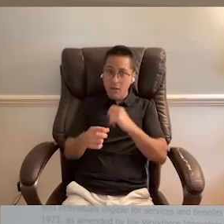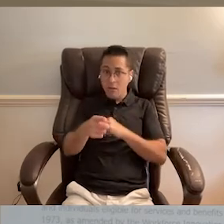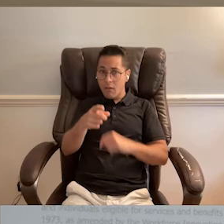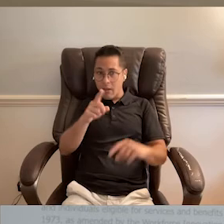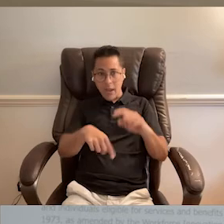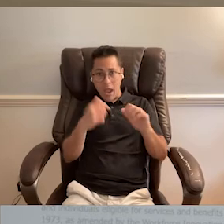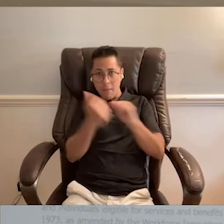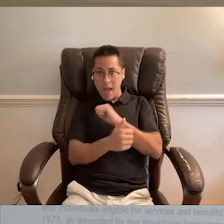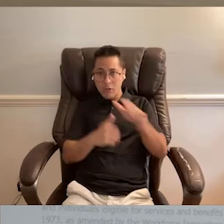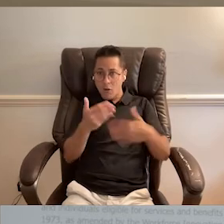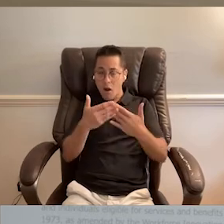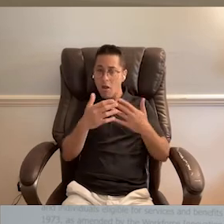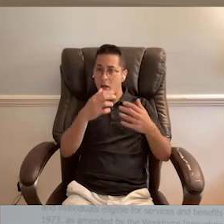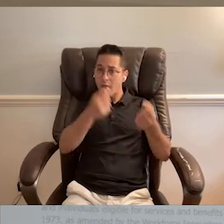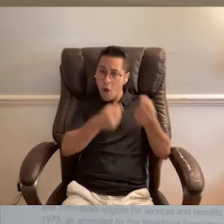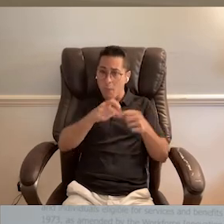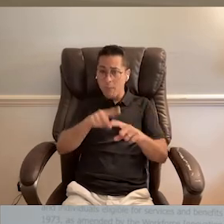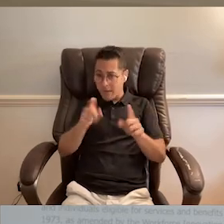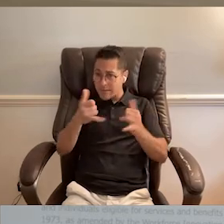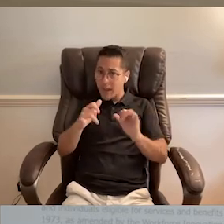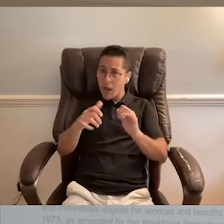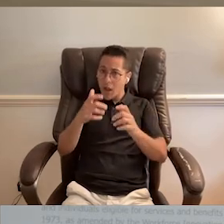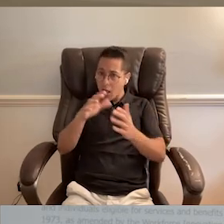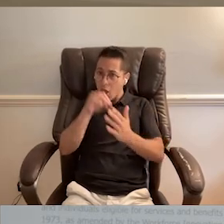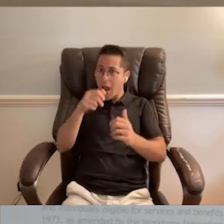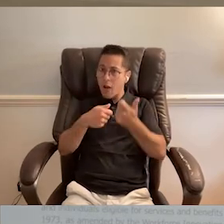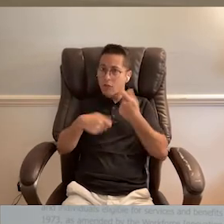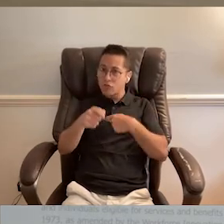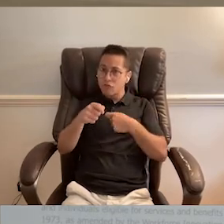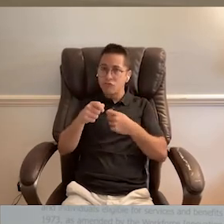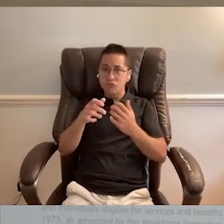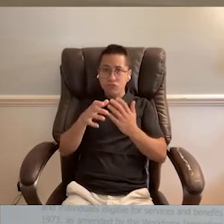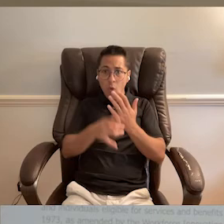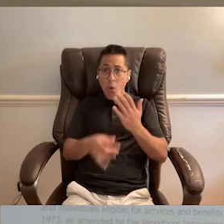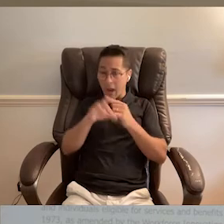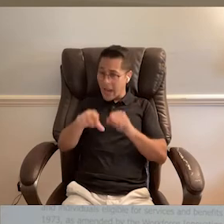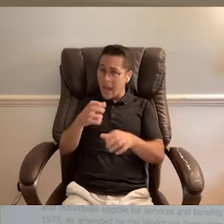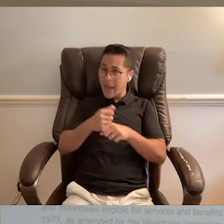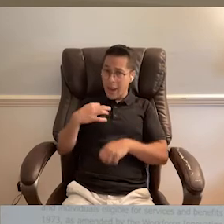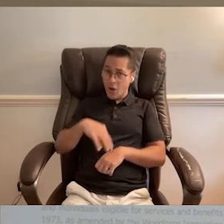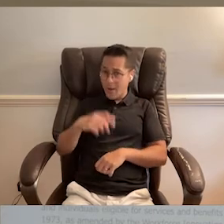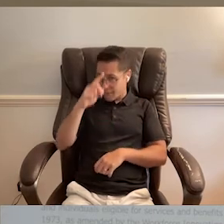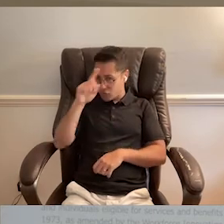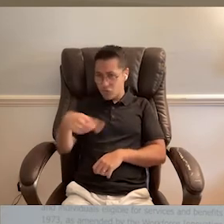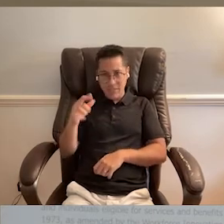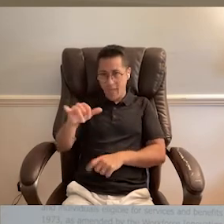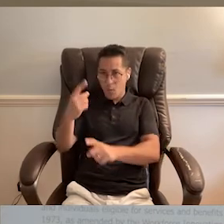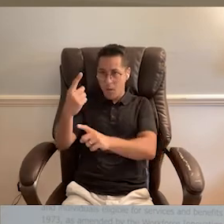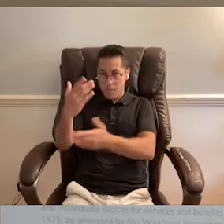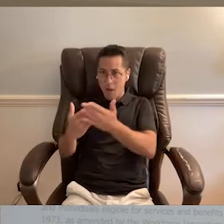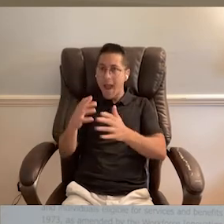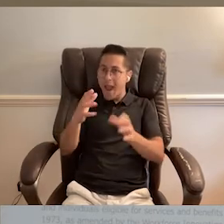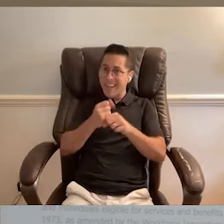but they can learn how to change oil, they can get credit for just what they can do and get a certificate that says, my